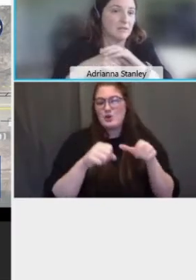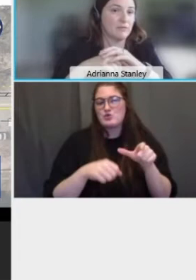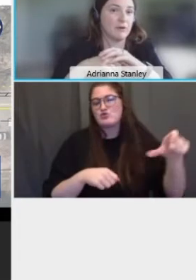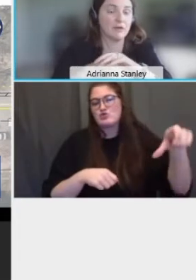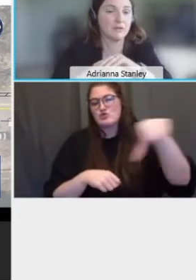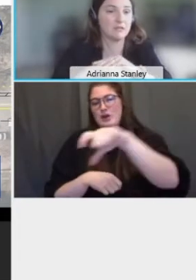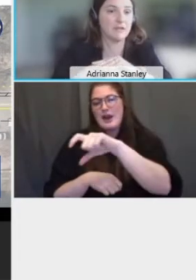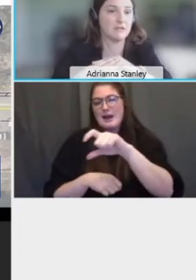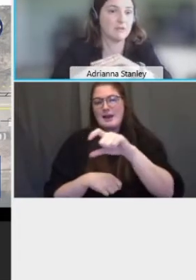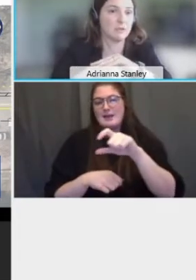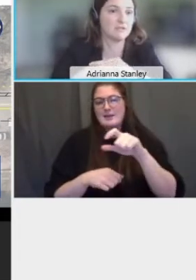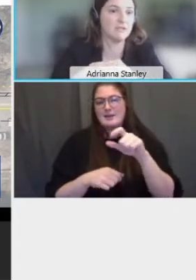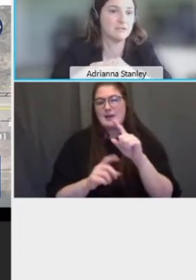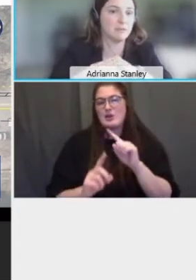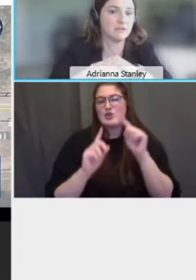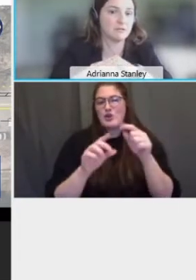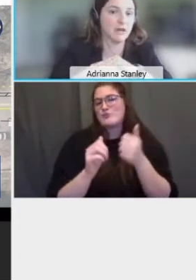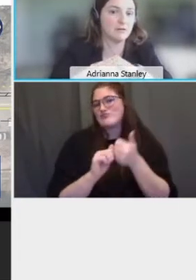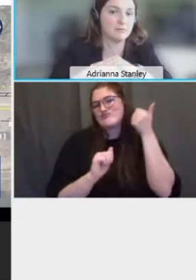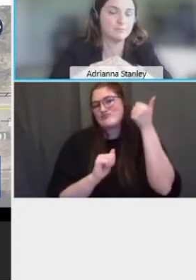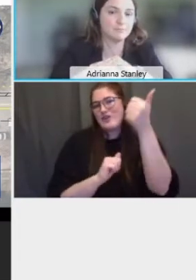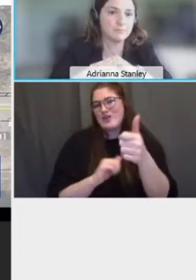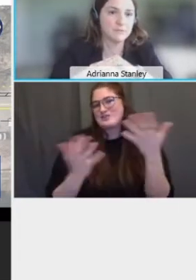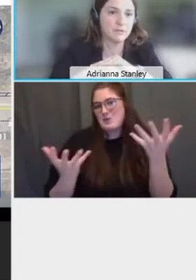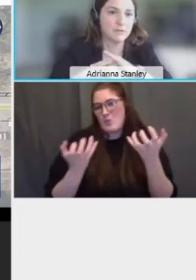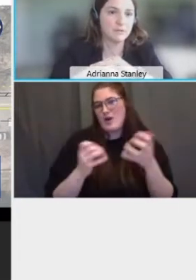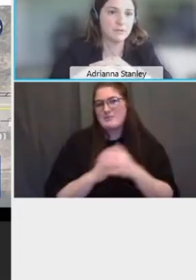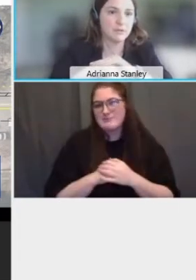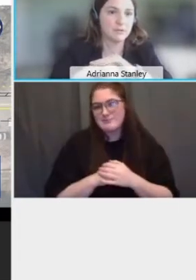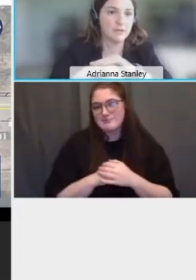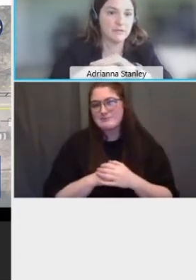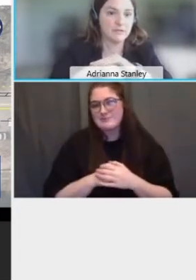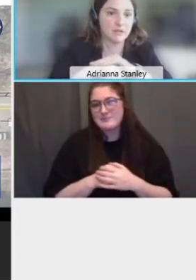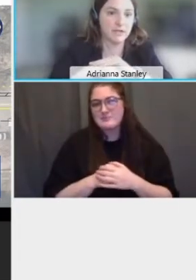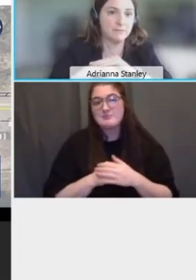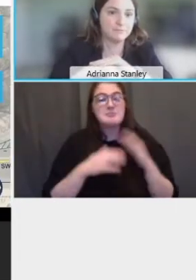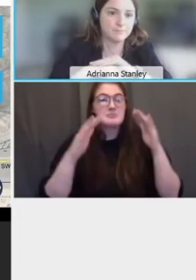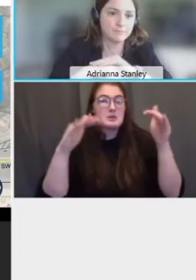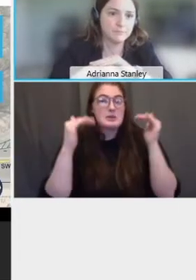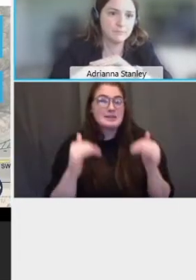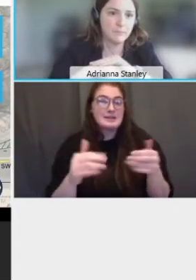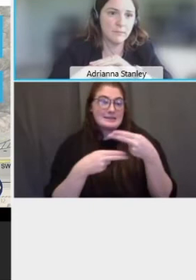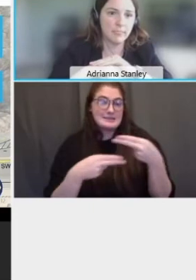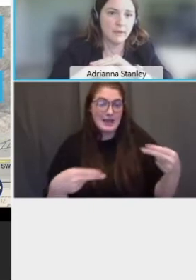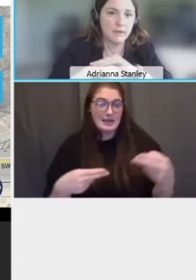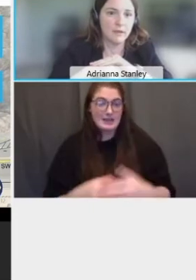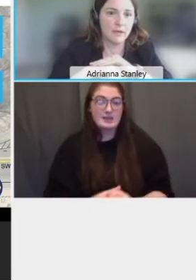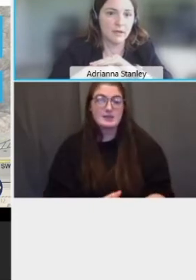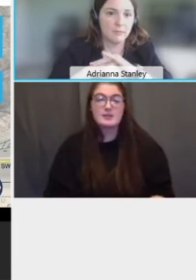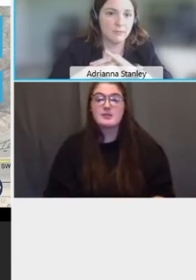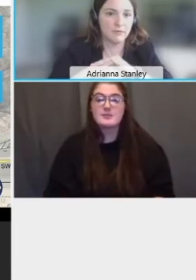it as far as they want to East Basin Drive. So go to the next slide.